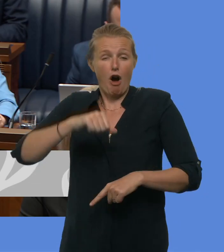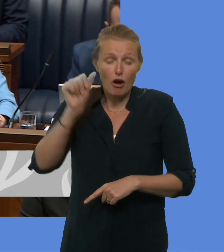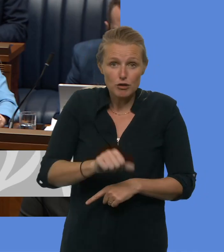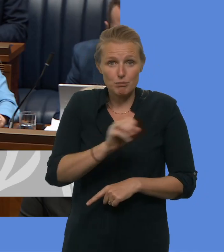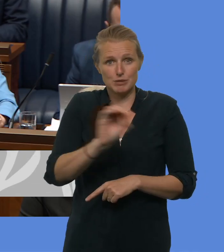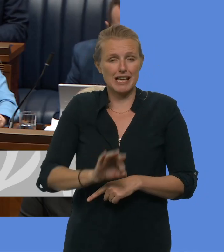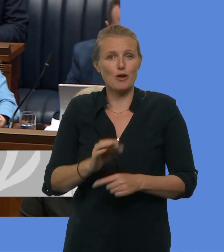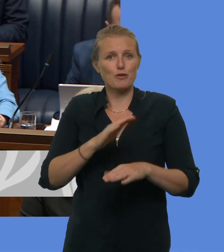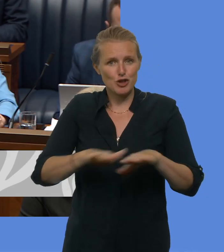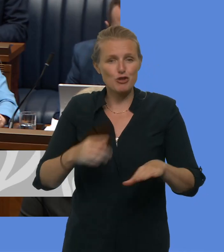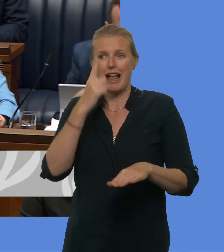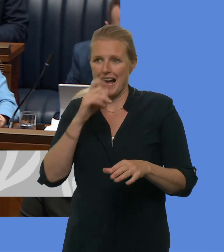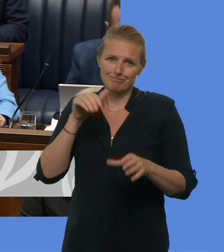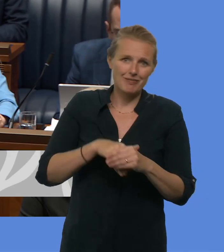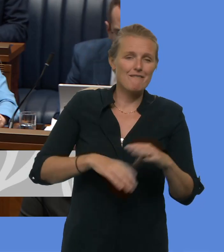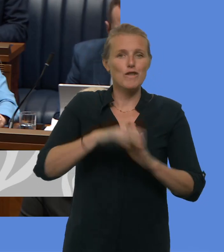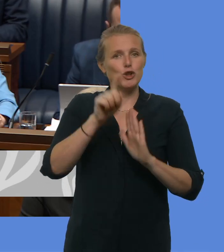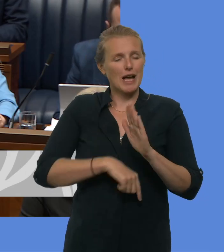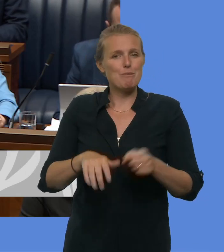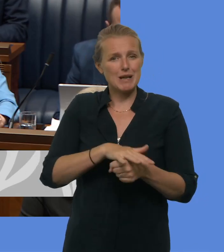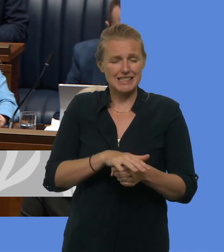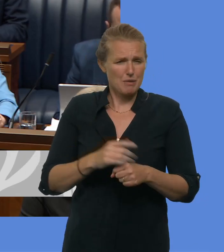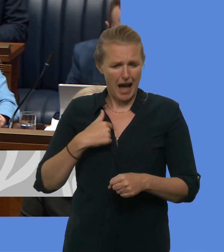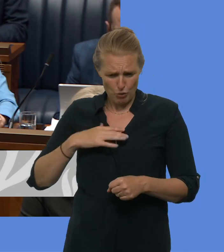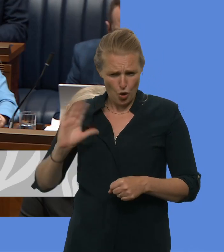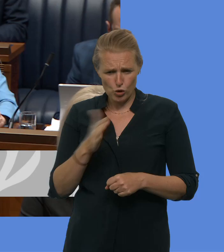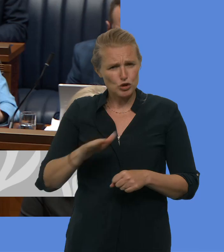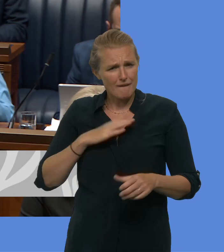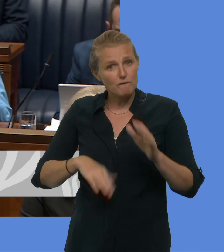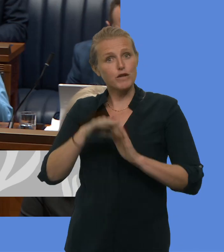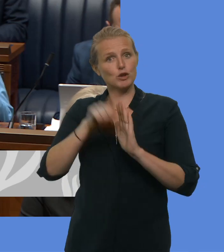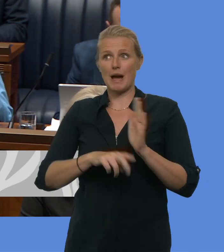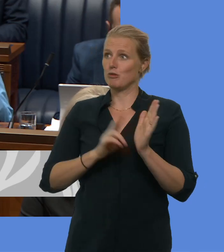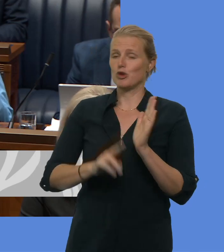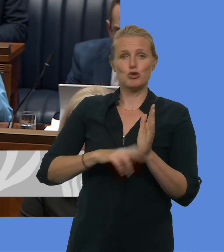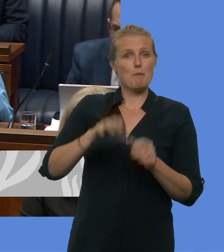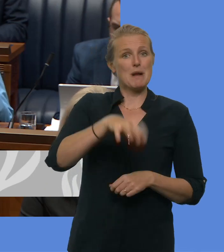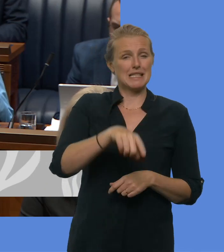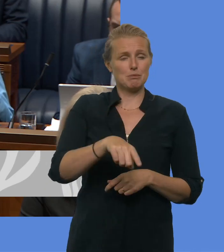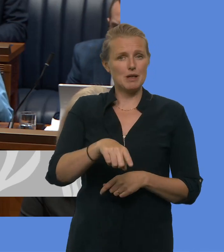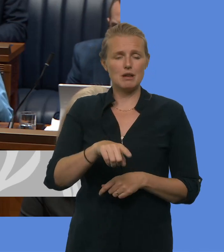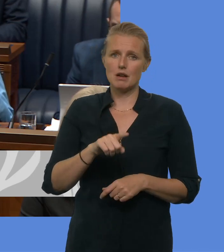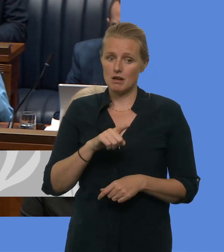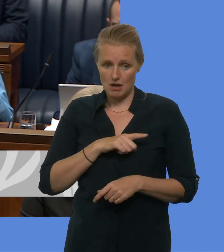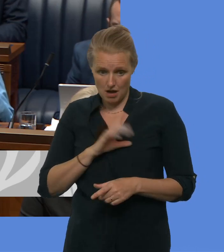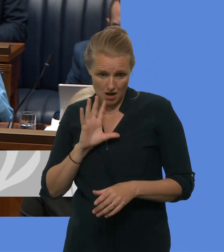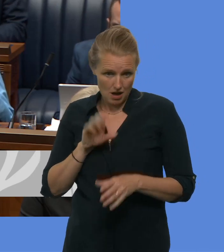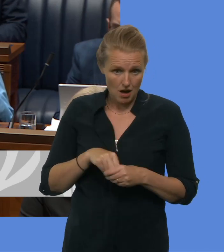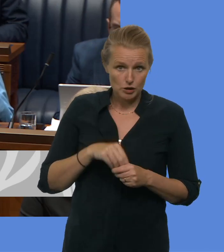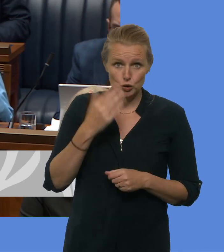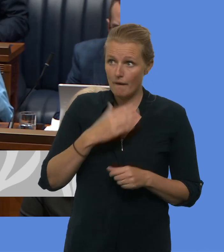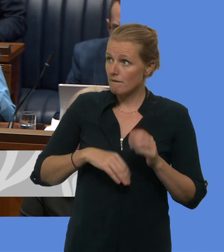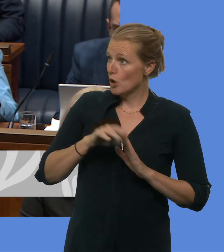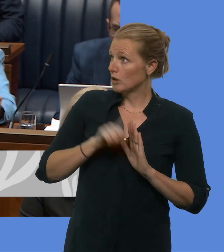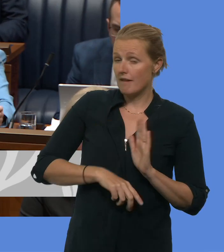majority of children will be in full-time places, but I want every child to be in a full-time nursery place, because that does make a real impact, both